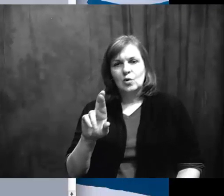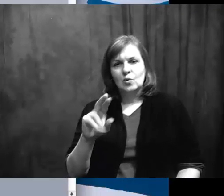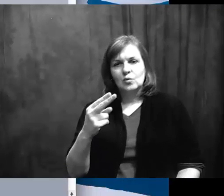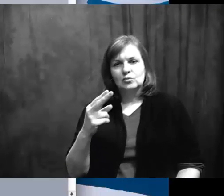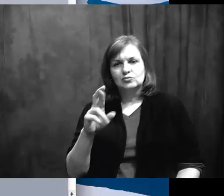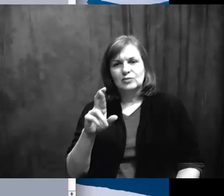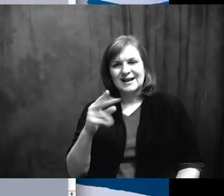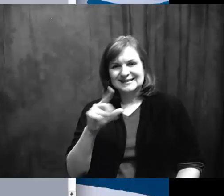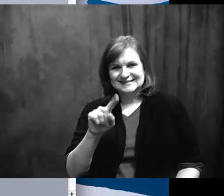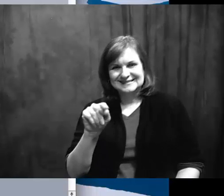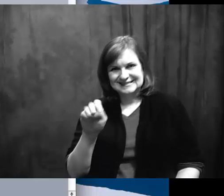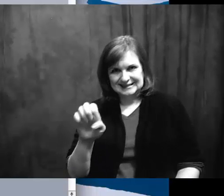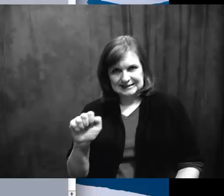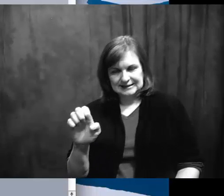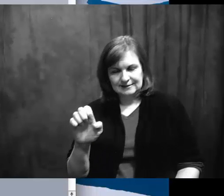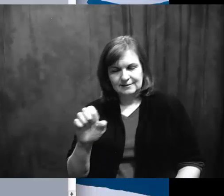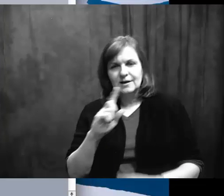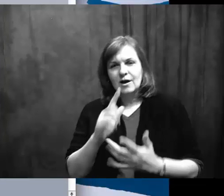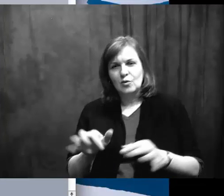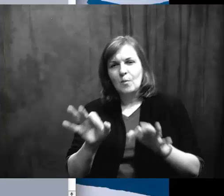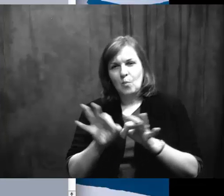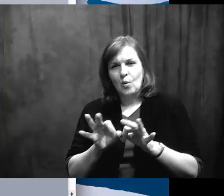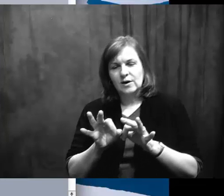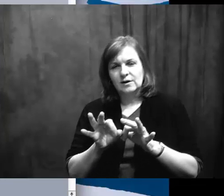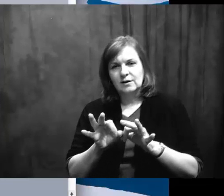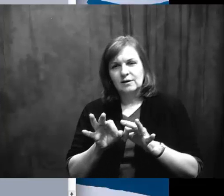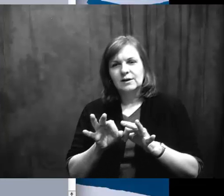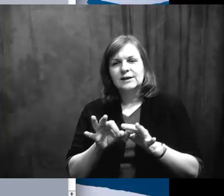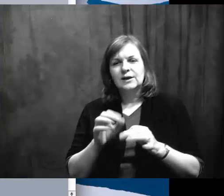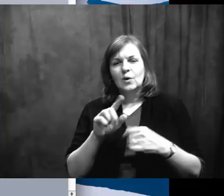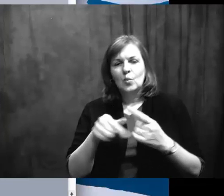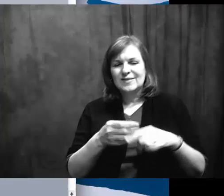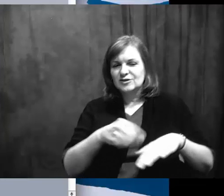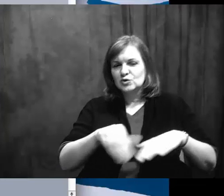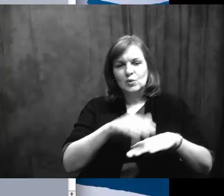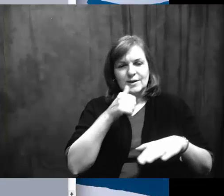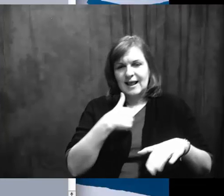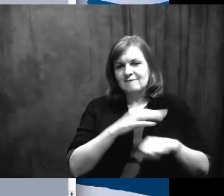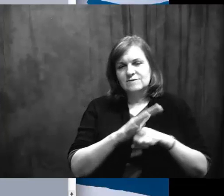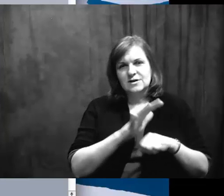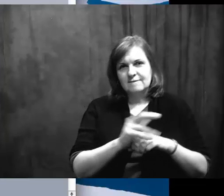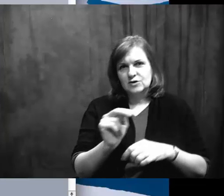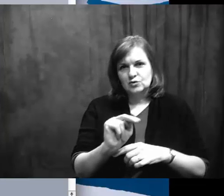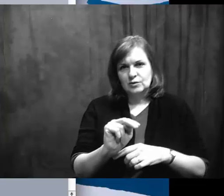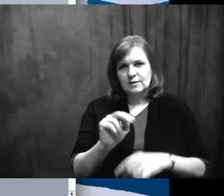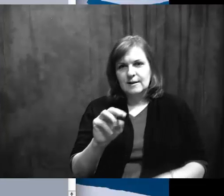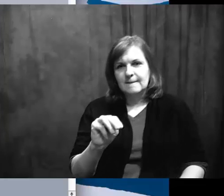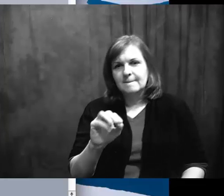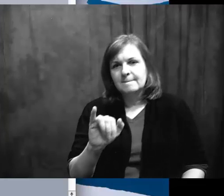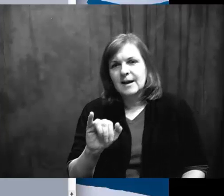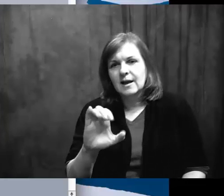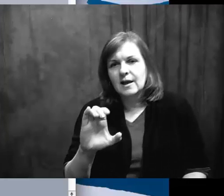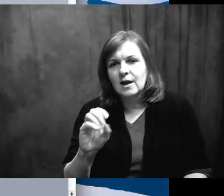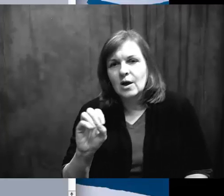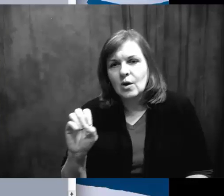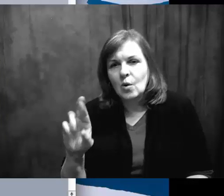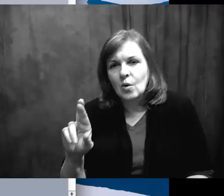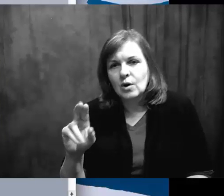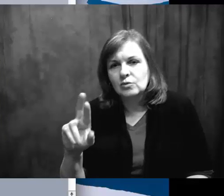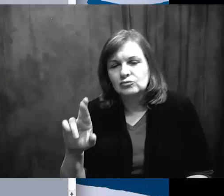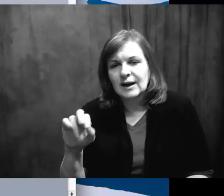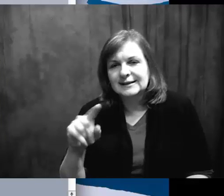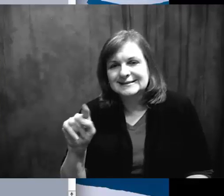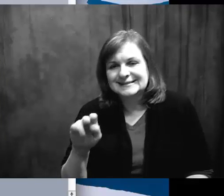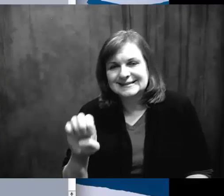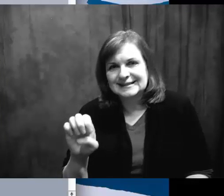Mycorrhizae are a big factor in nutrient depleted soils. So mycorrhizae are